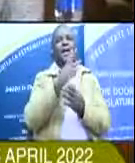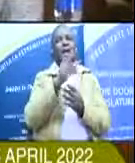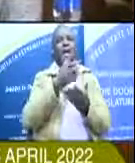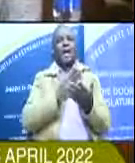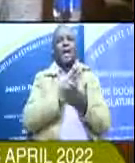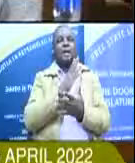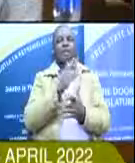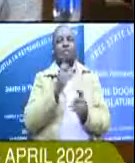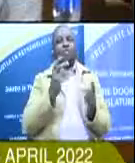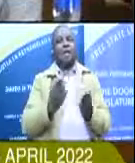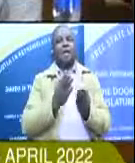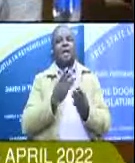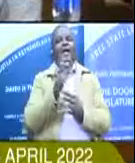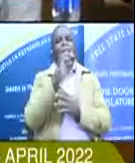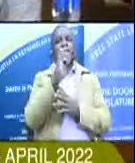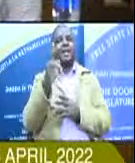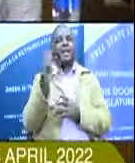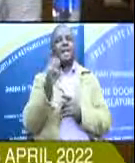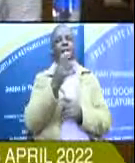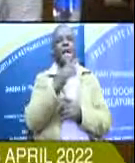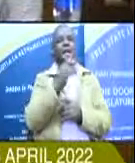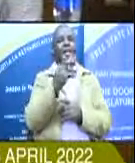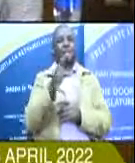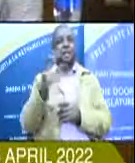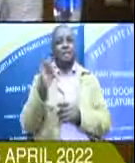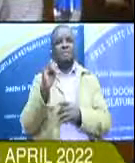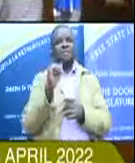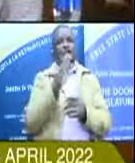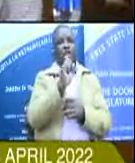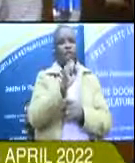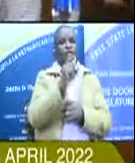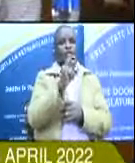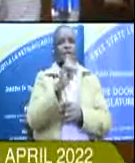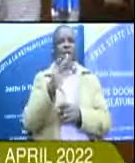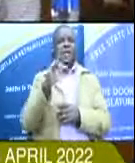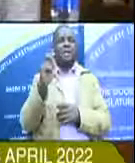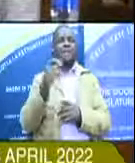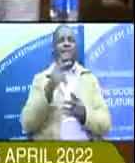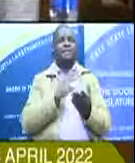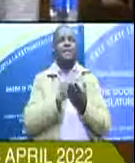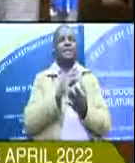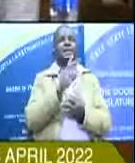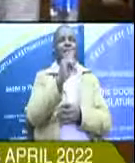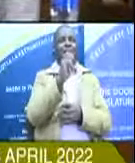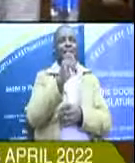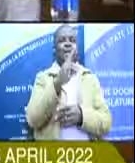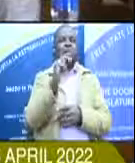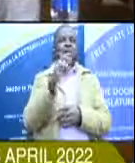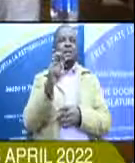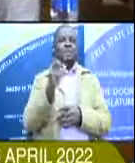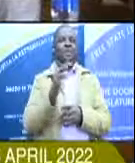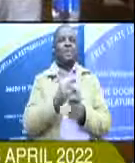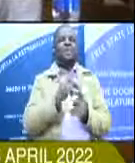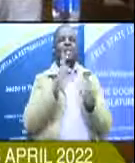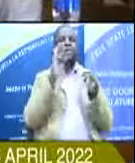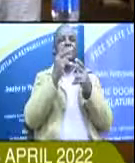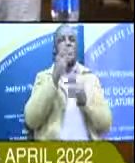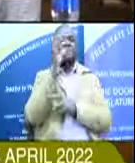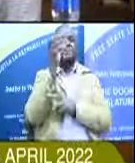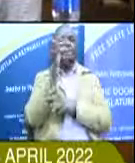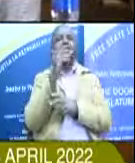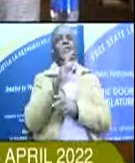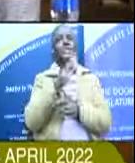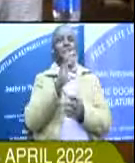Care, VETS, RHI, the Solidarity Fund, the Transport Foundation, Education, University of the Free State,